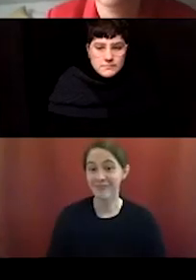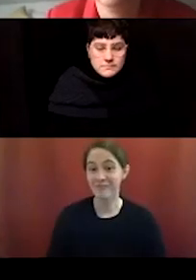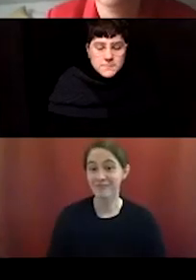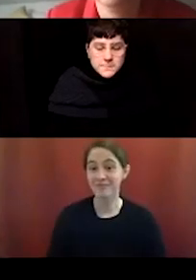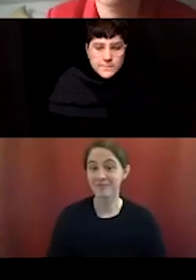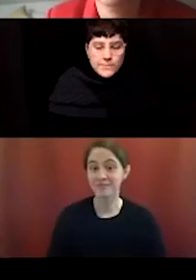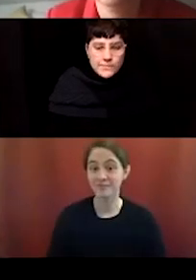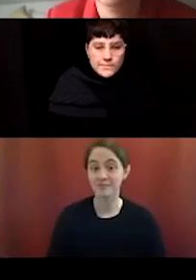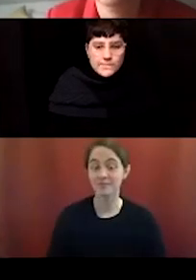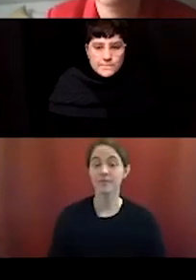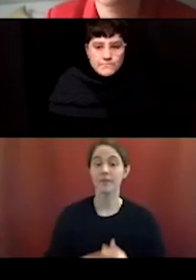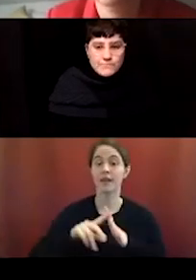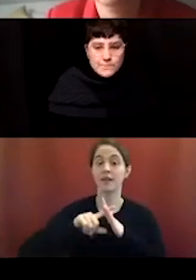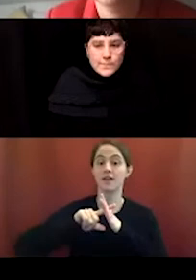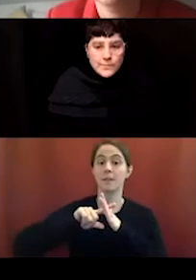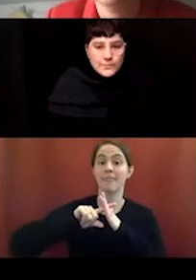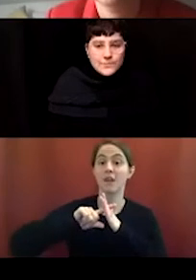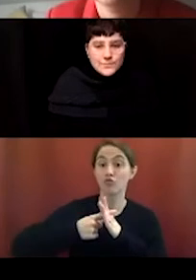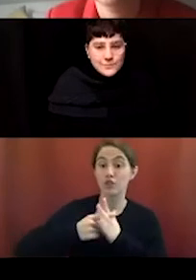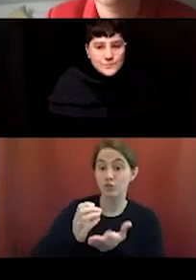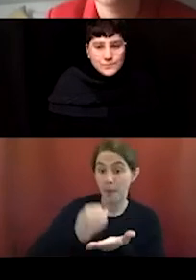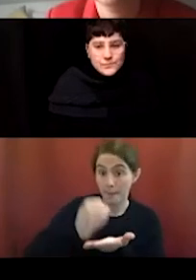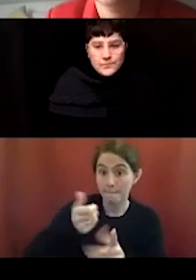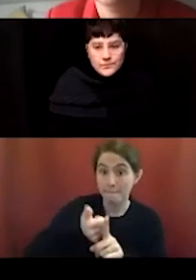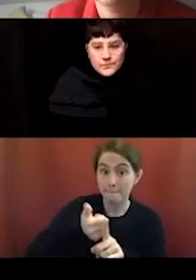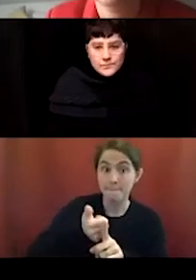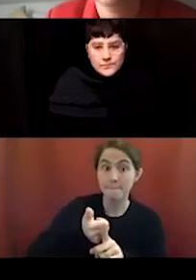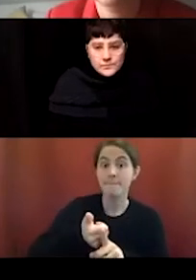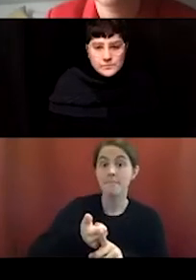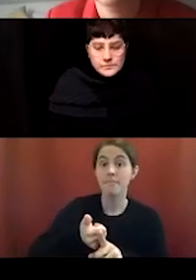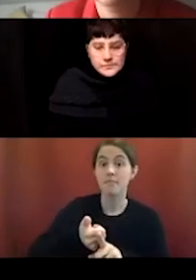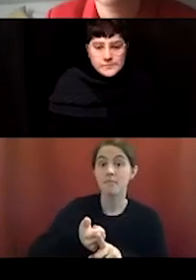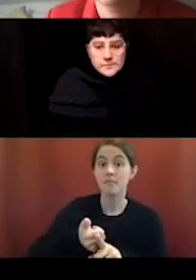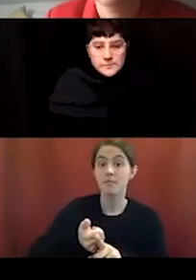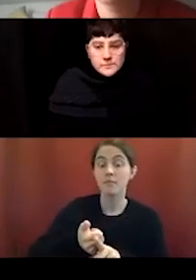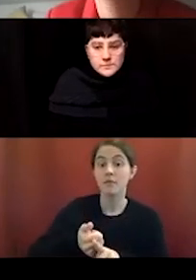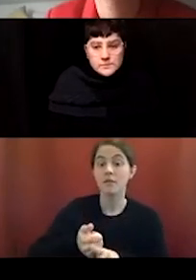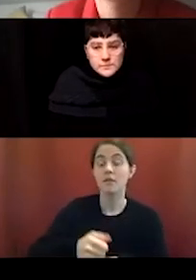The original cup was 1200 BCE.